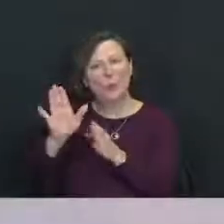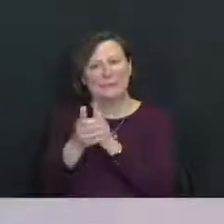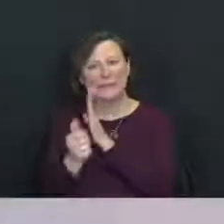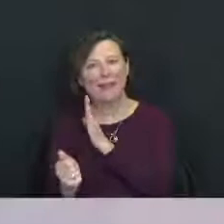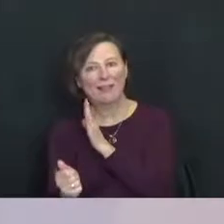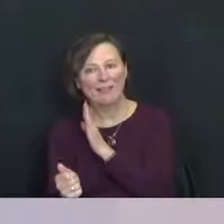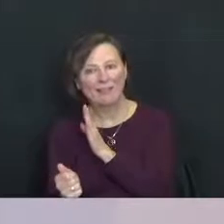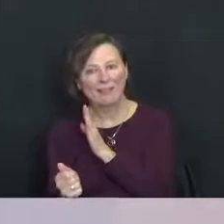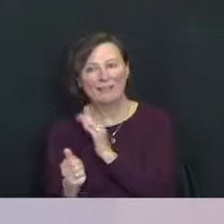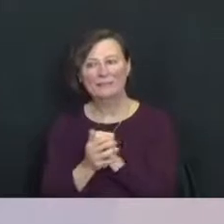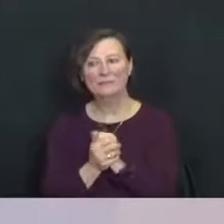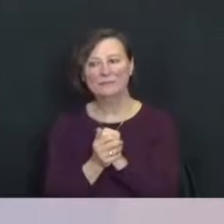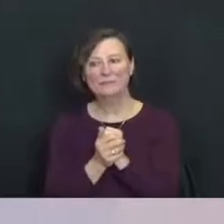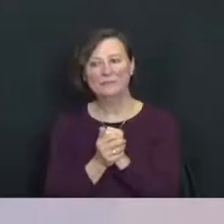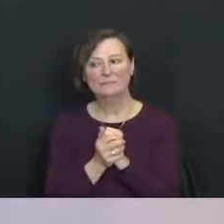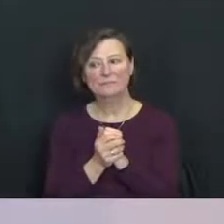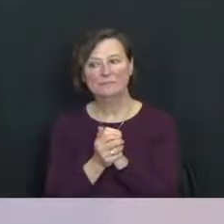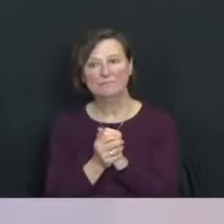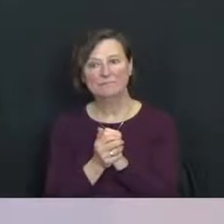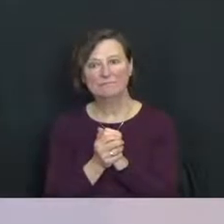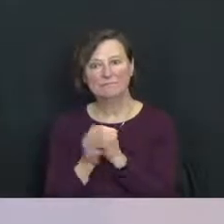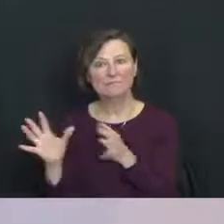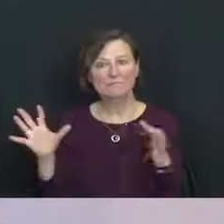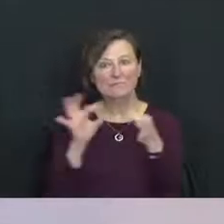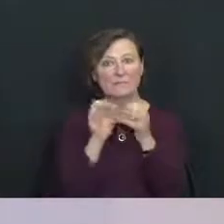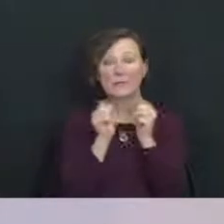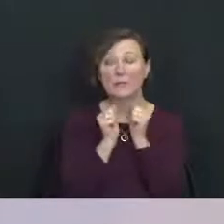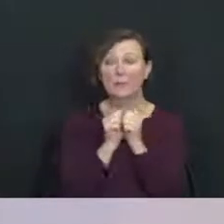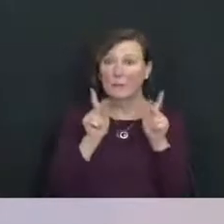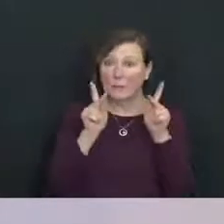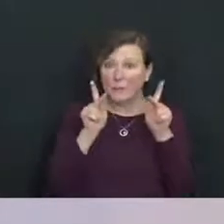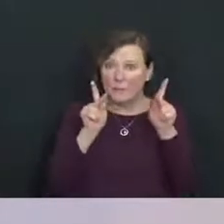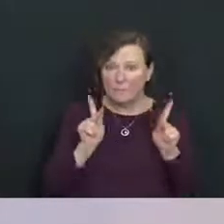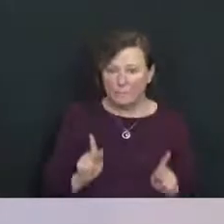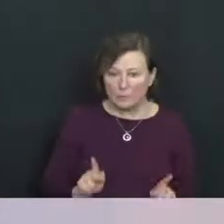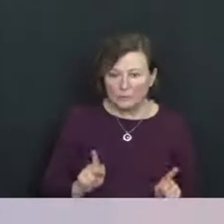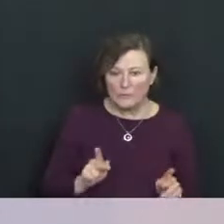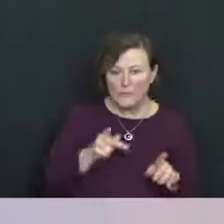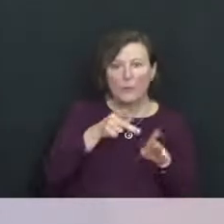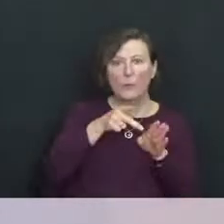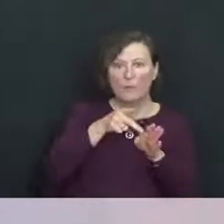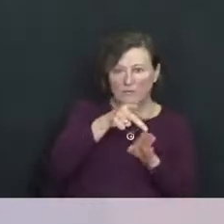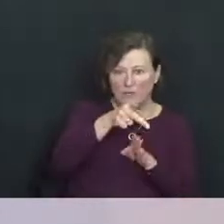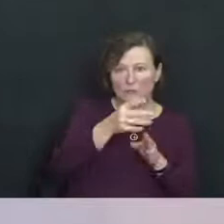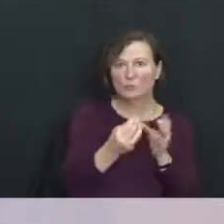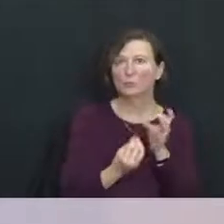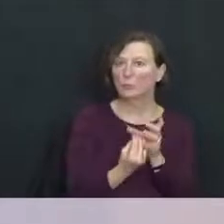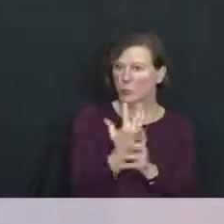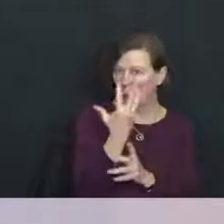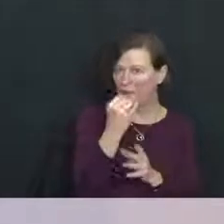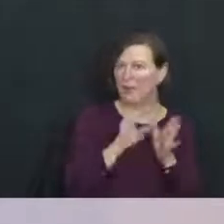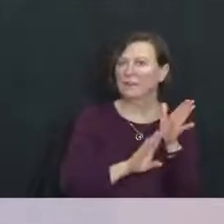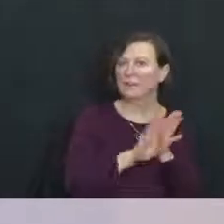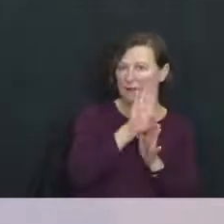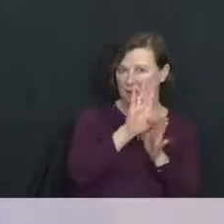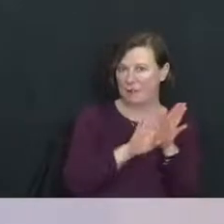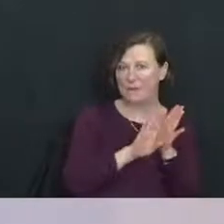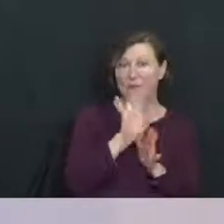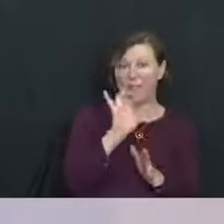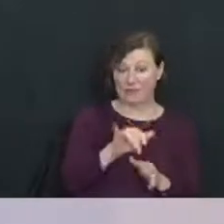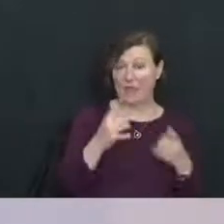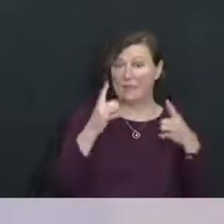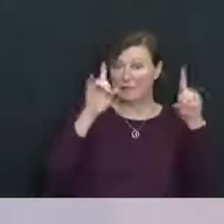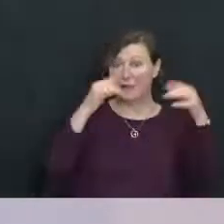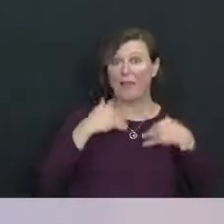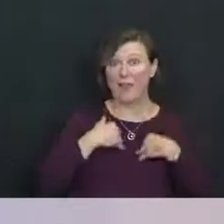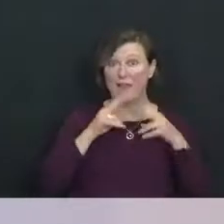It's all about personal, professional growth and development. And this kind of success has